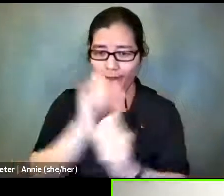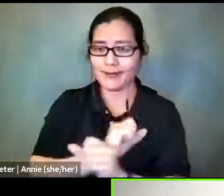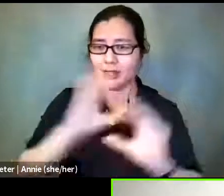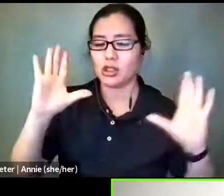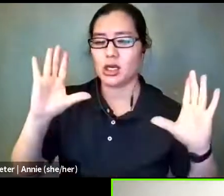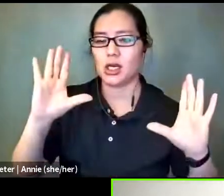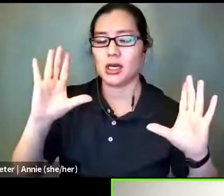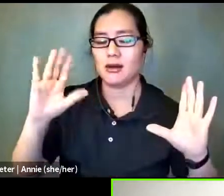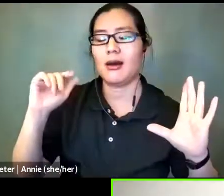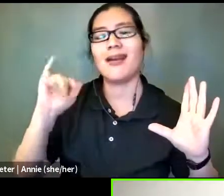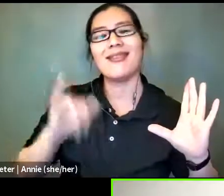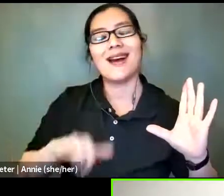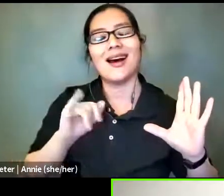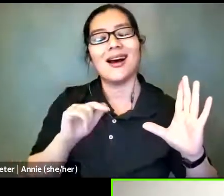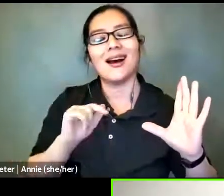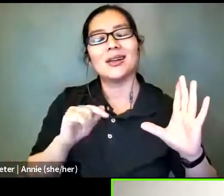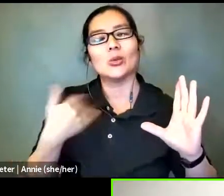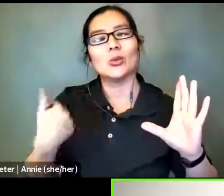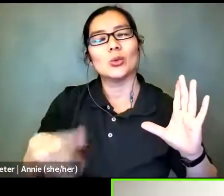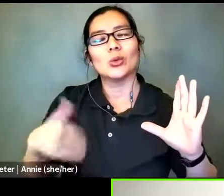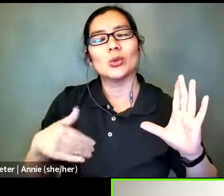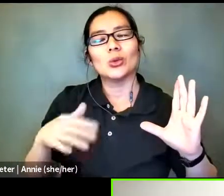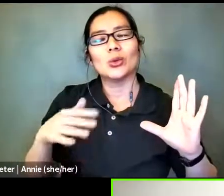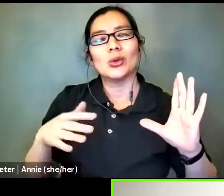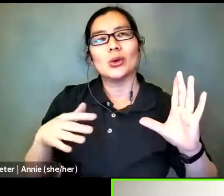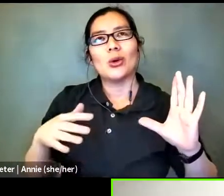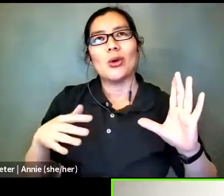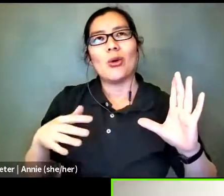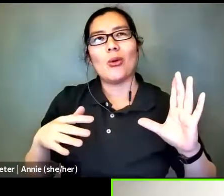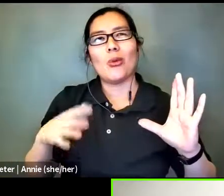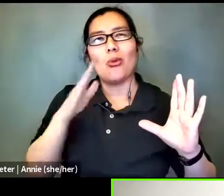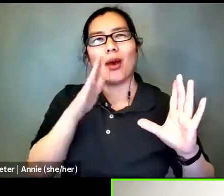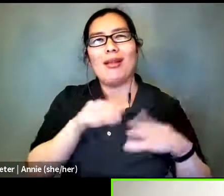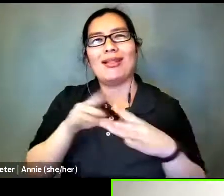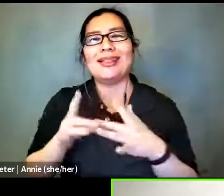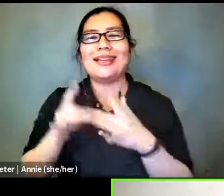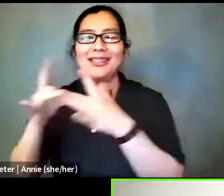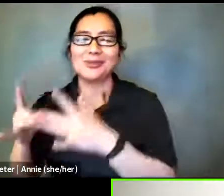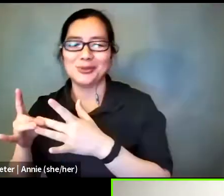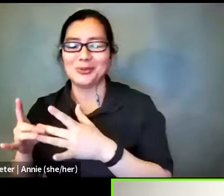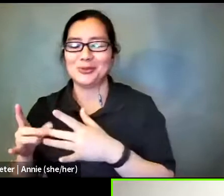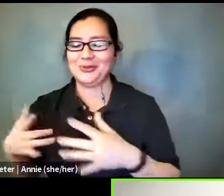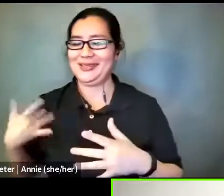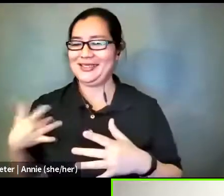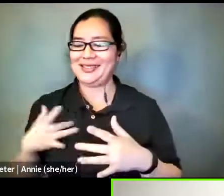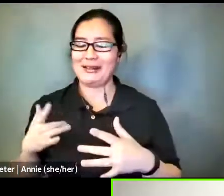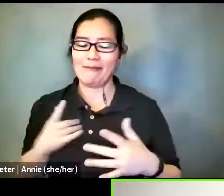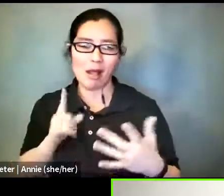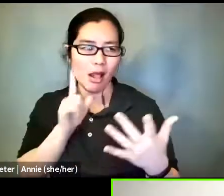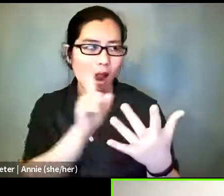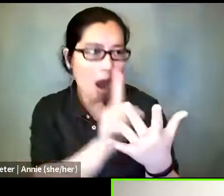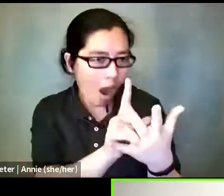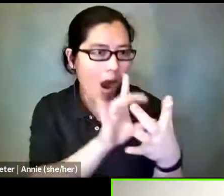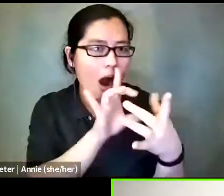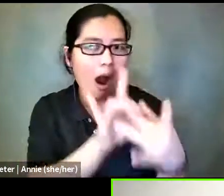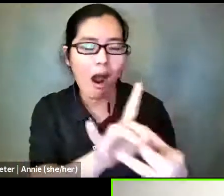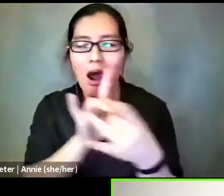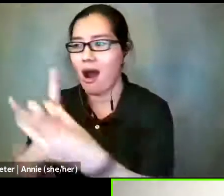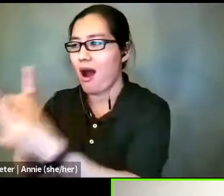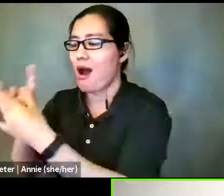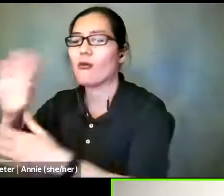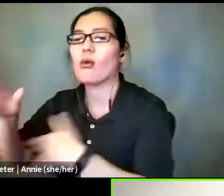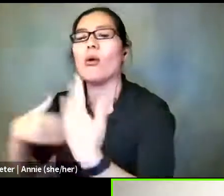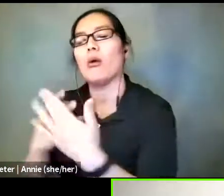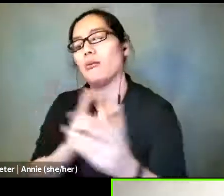that lead to truly creating a sense of belonging for all, and really get into a space where people understand it's not